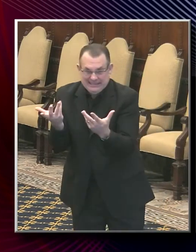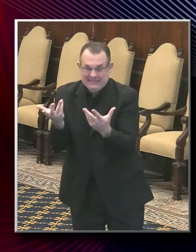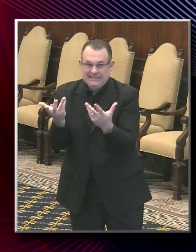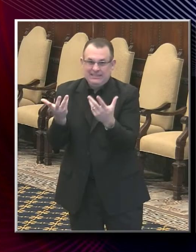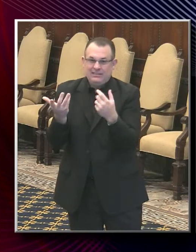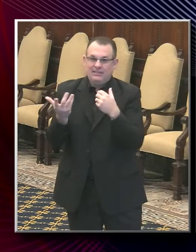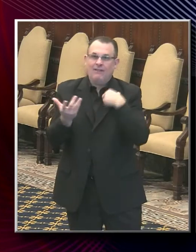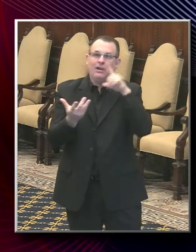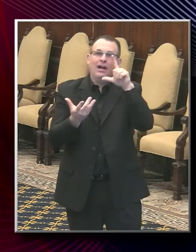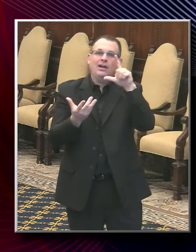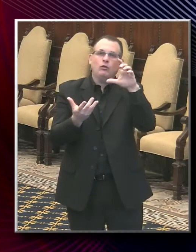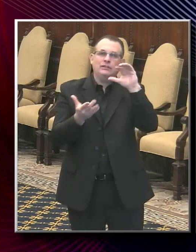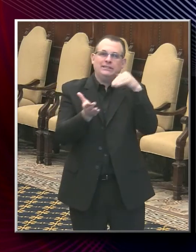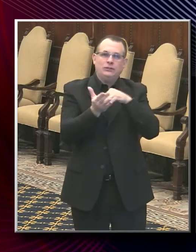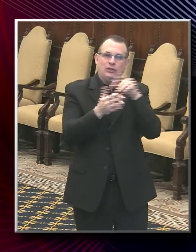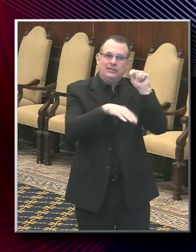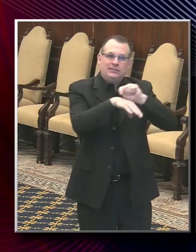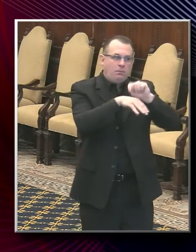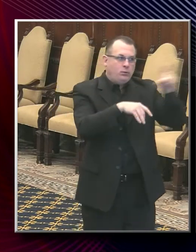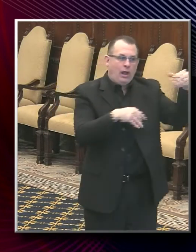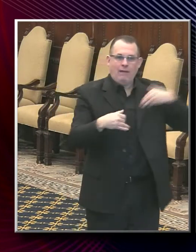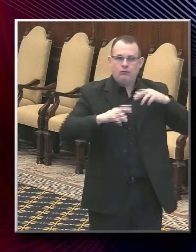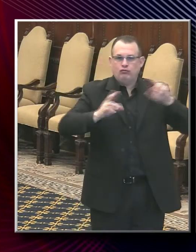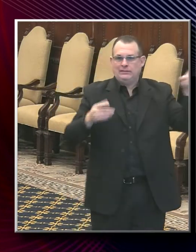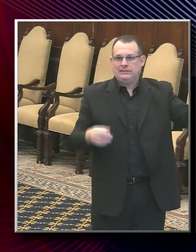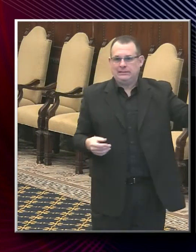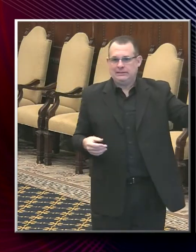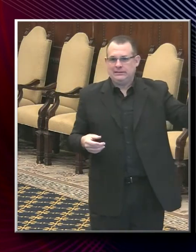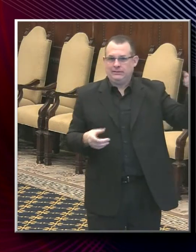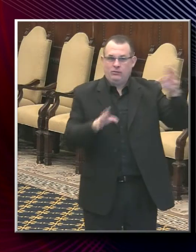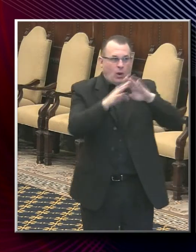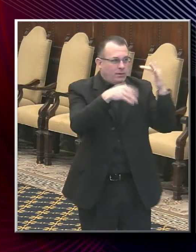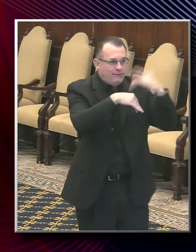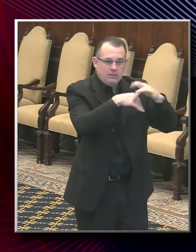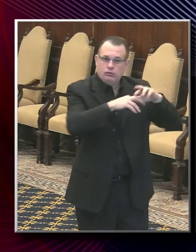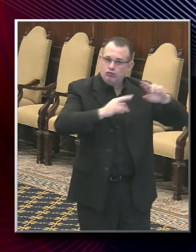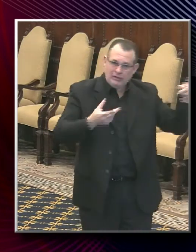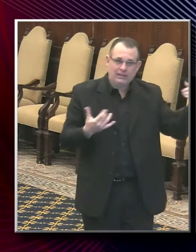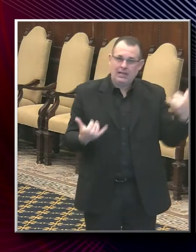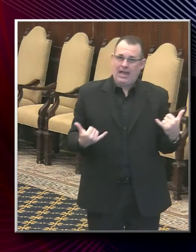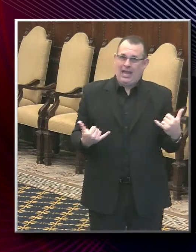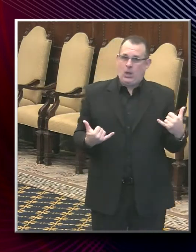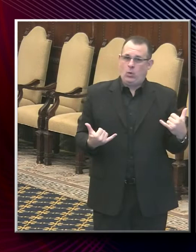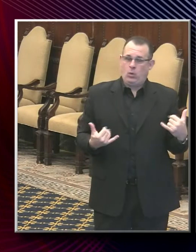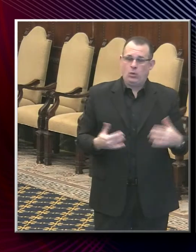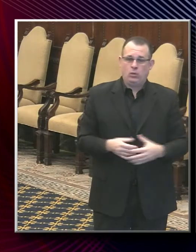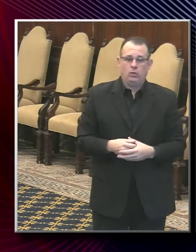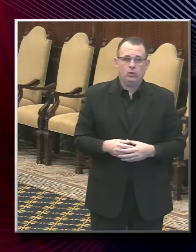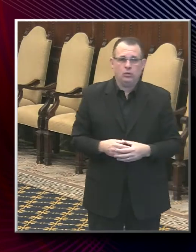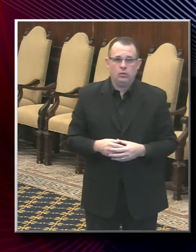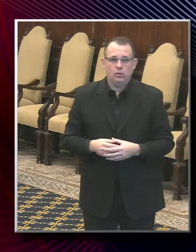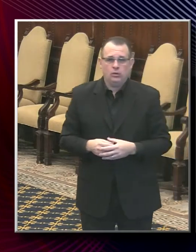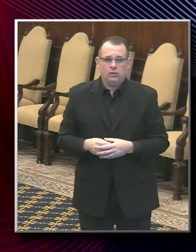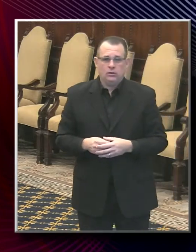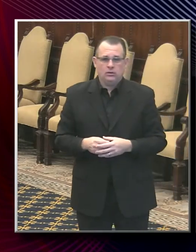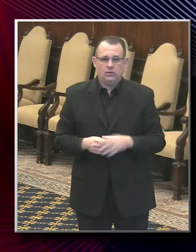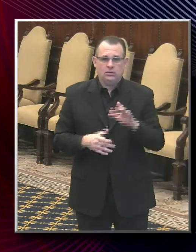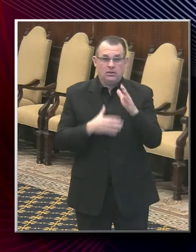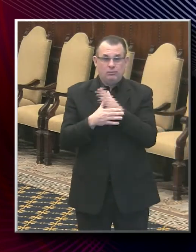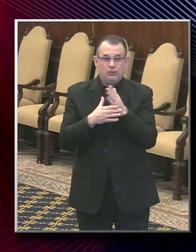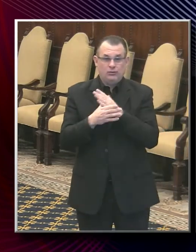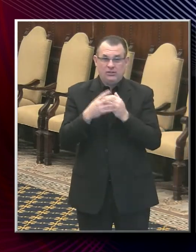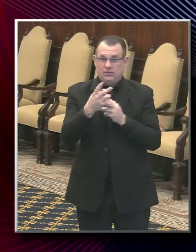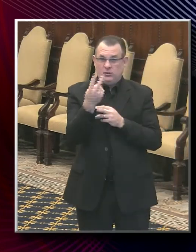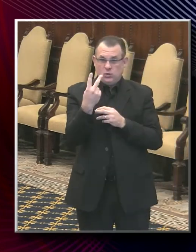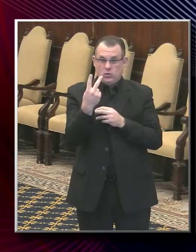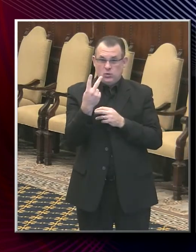Center, which is open and available now for patients who don't need intensive care. And between those two, we feel like we're going to be able to